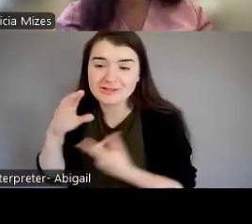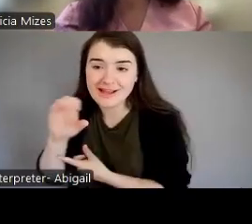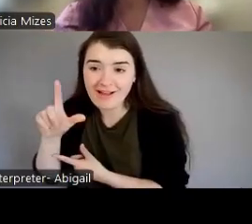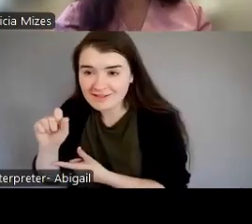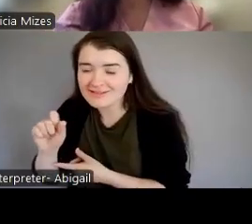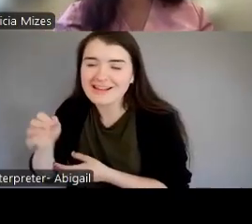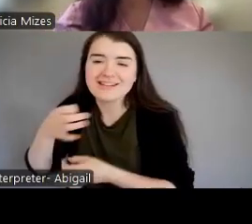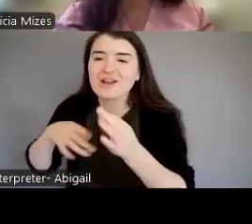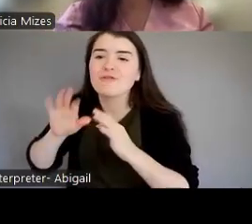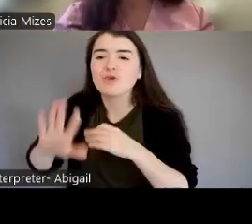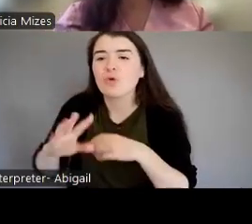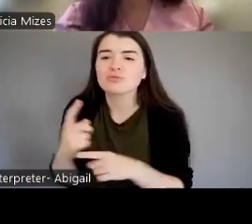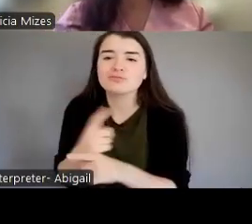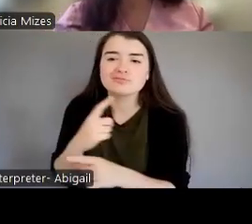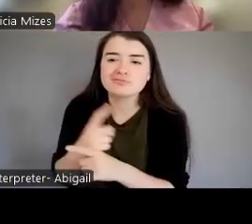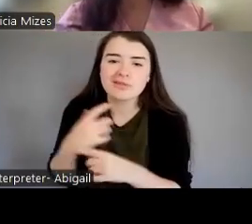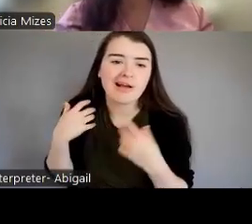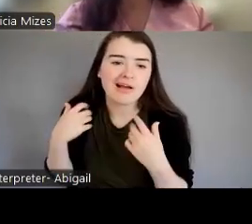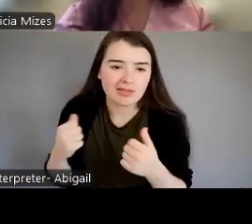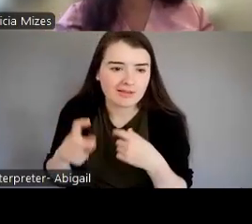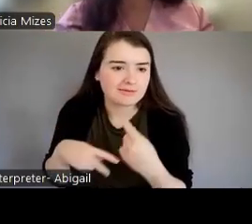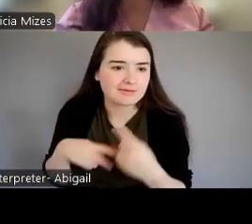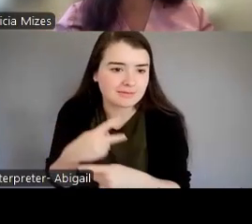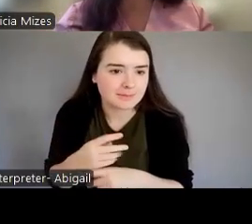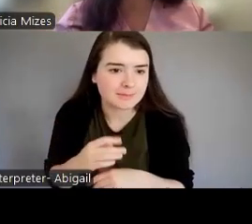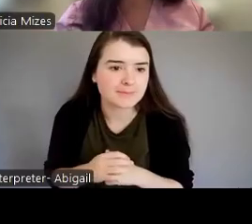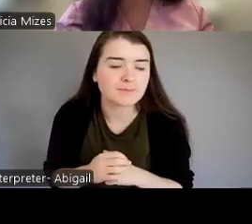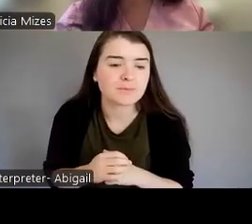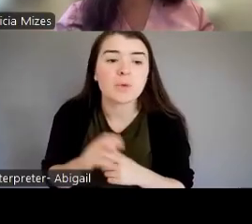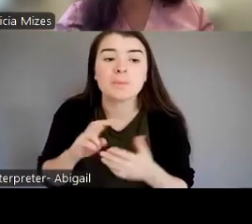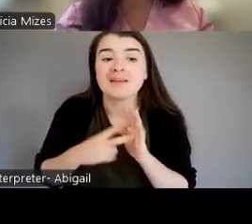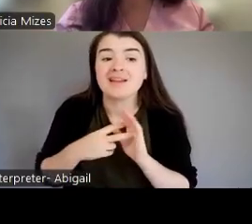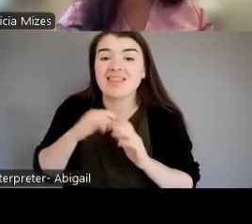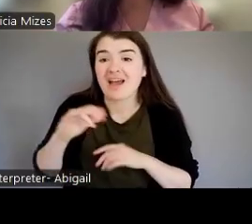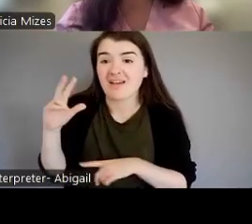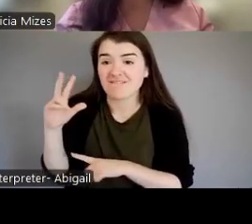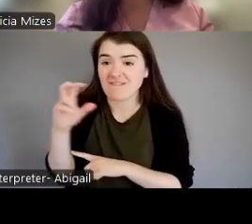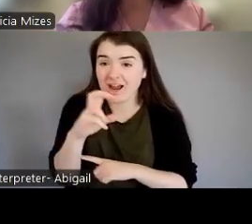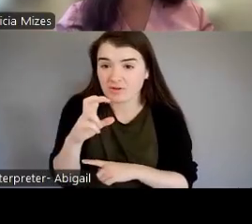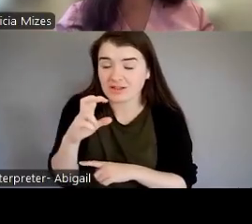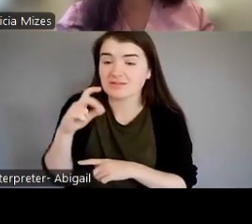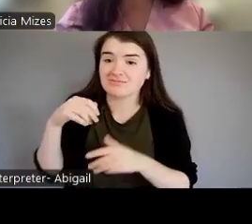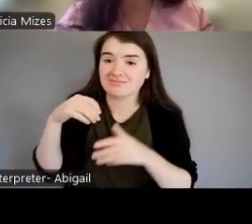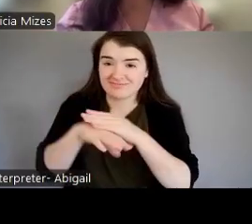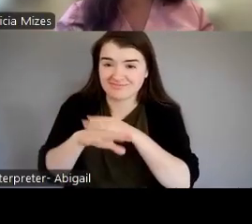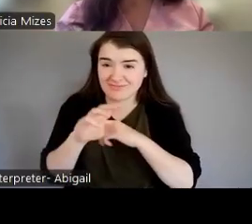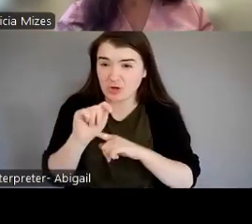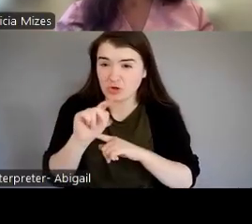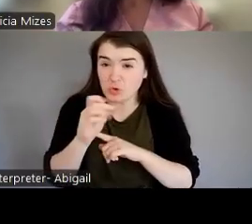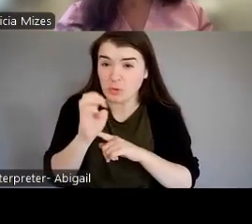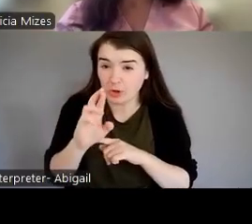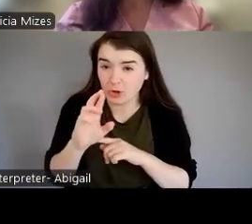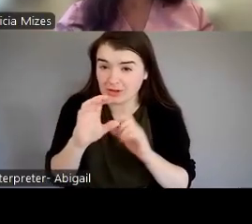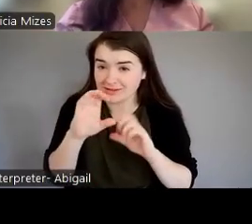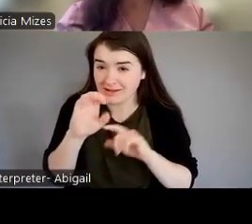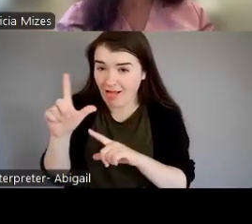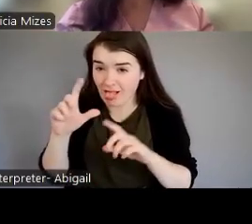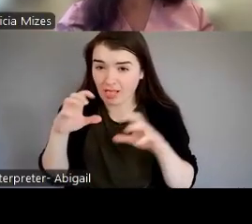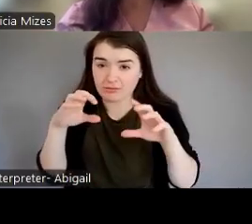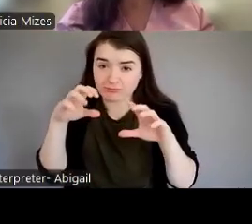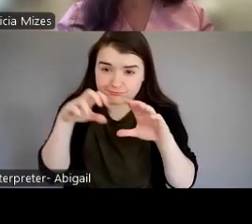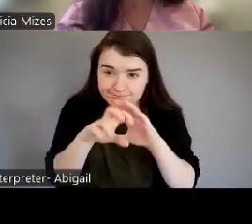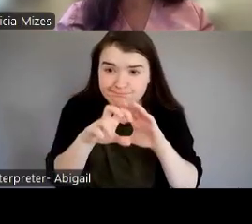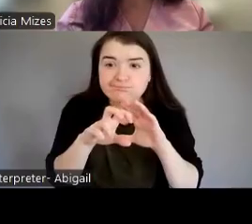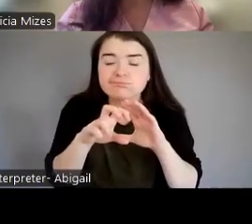So this oncolytic virus, it basically enters your tumor cells. It infects these tumor cells. It replicates. It causes tumor